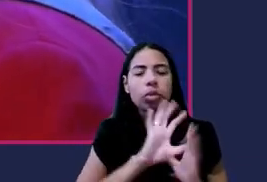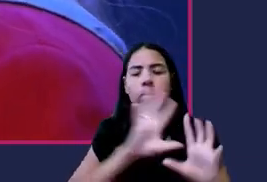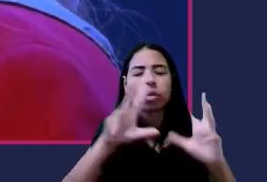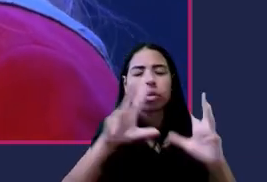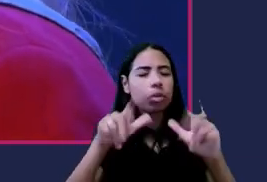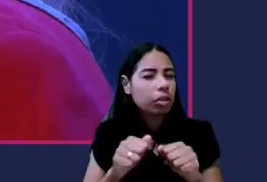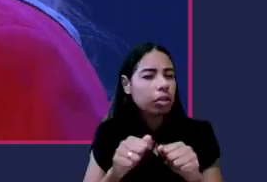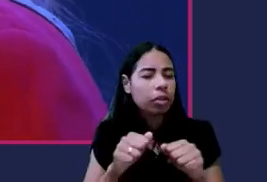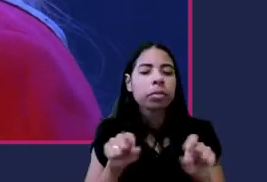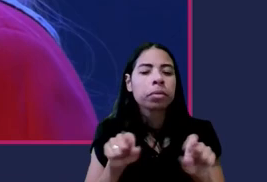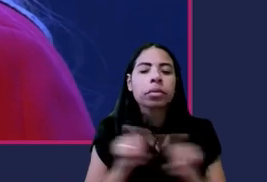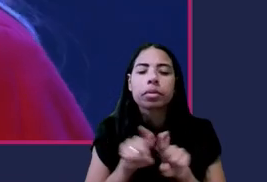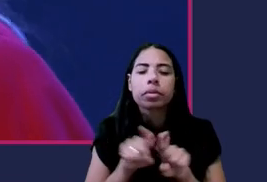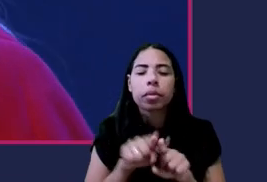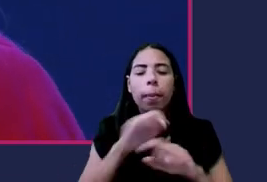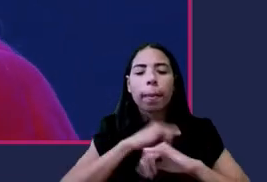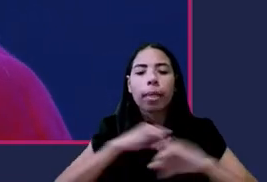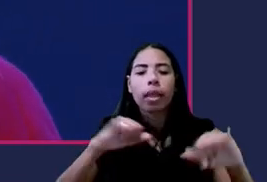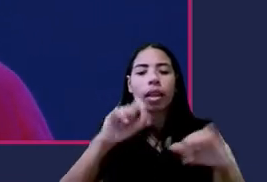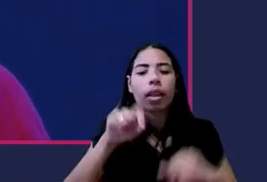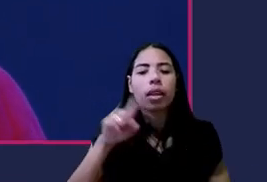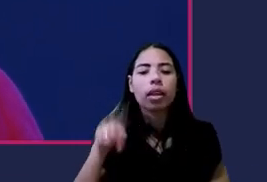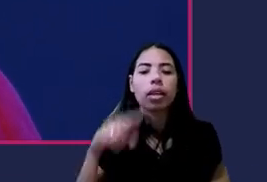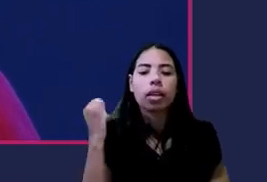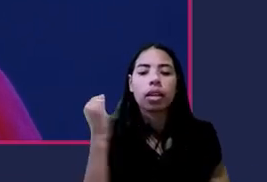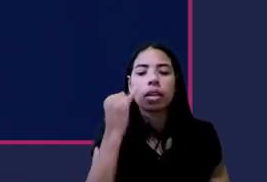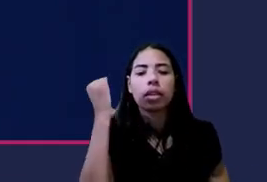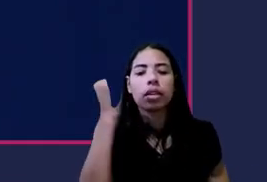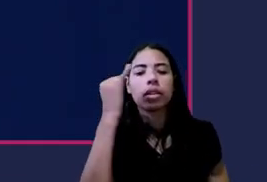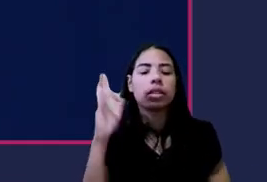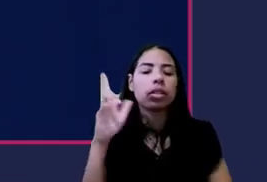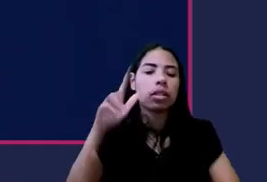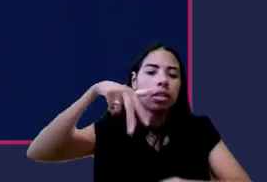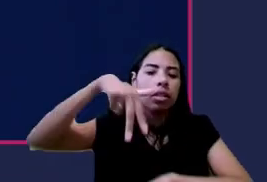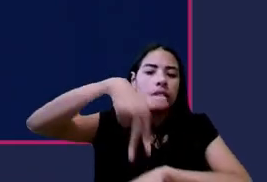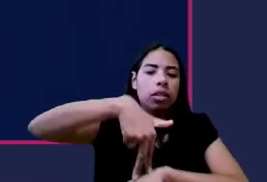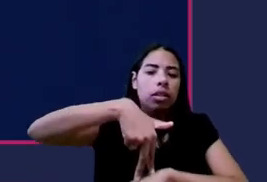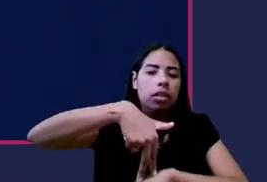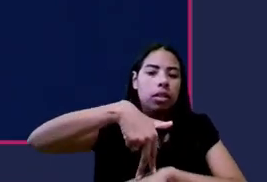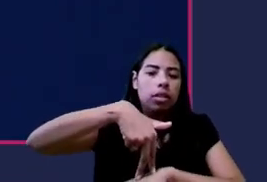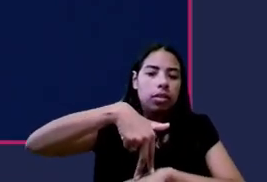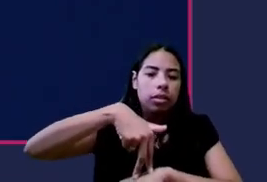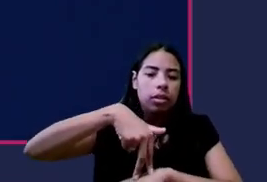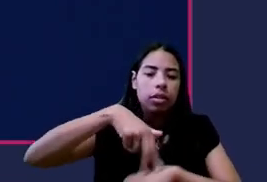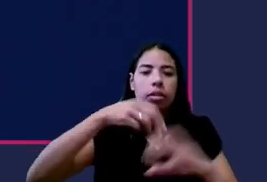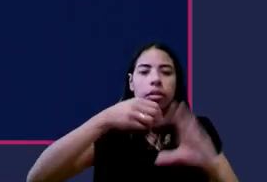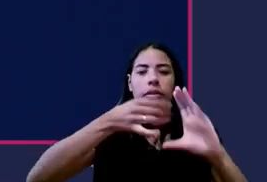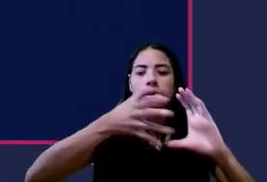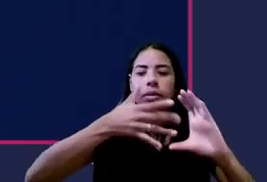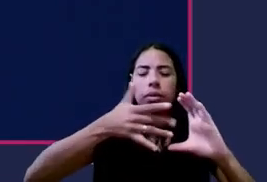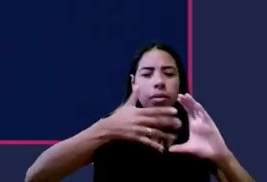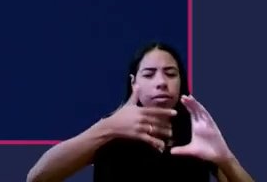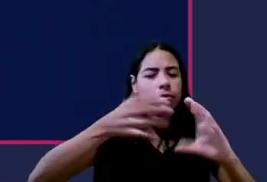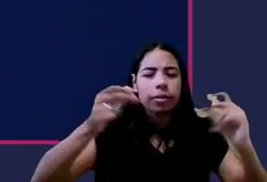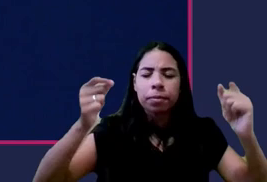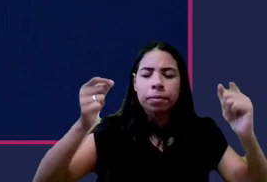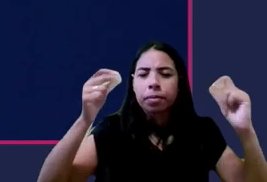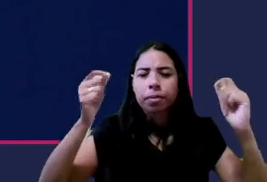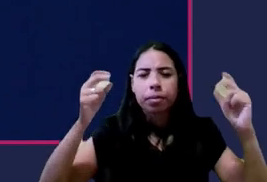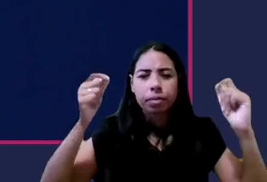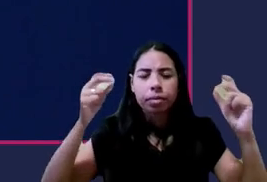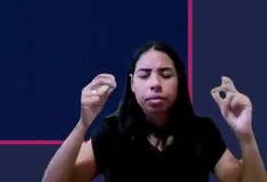federal deputies in the person of Rosângela Moro, all the state deputies in the person of Bruno